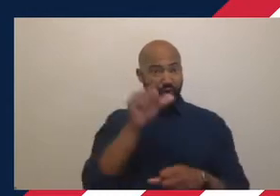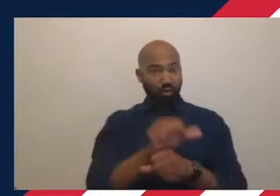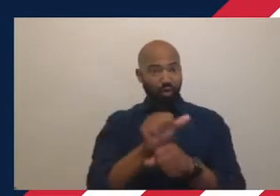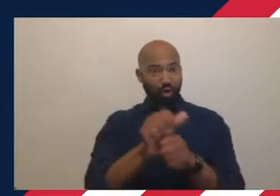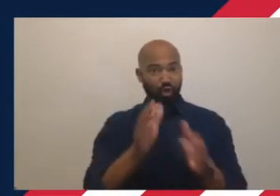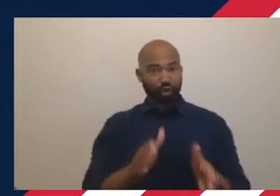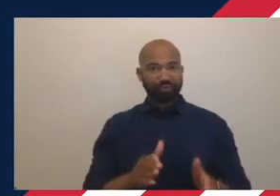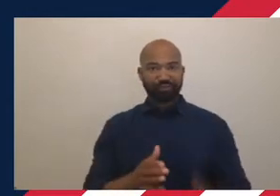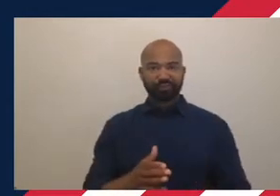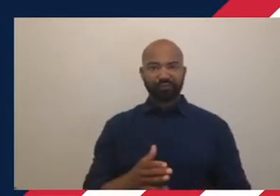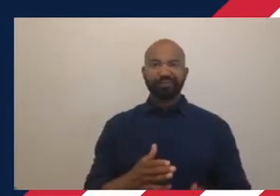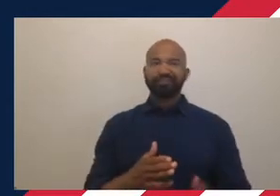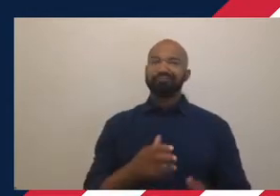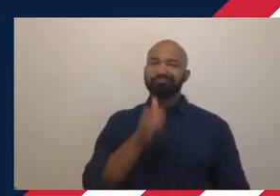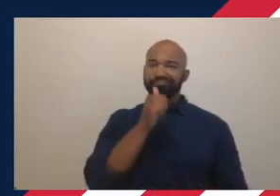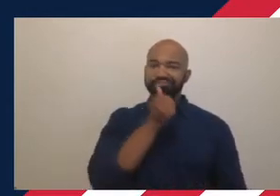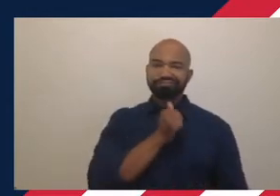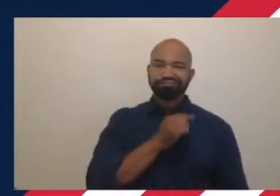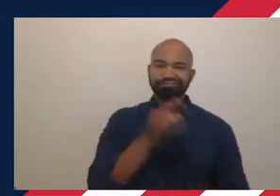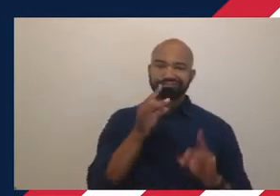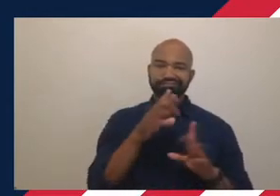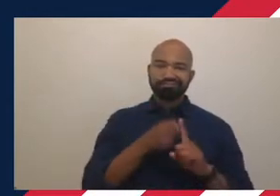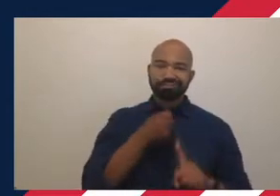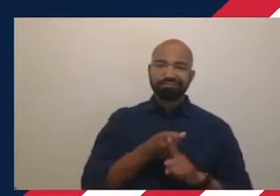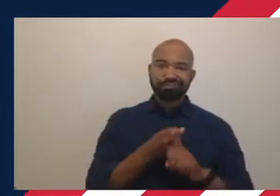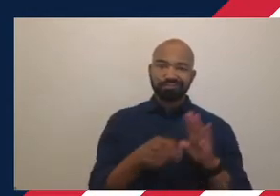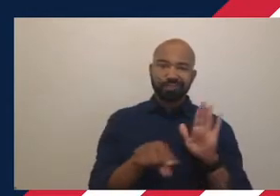find out that someone